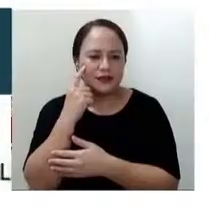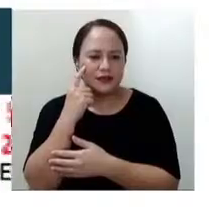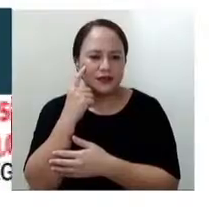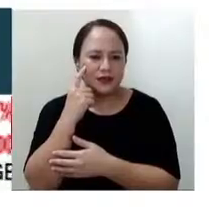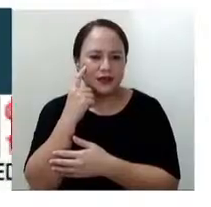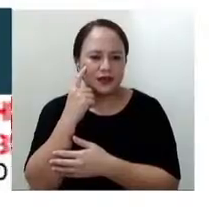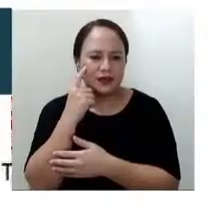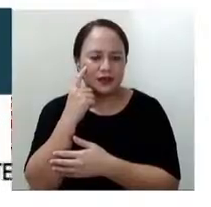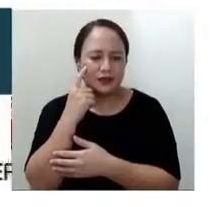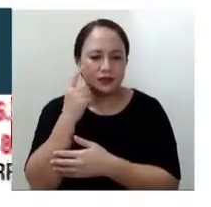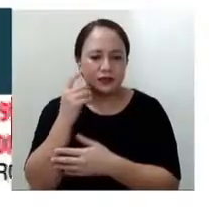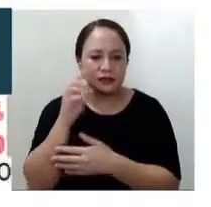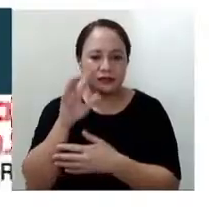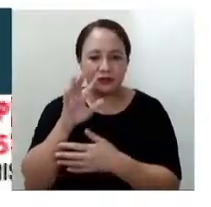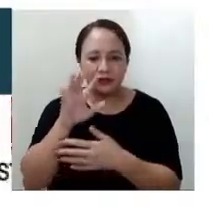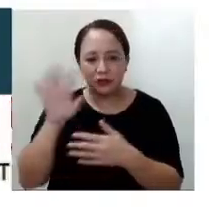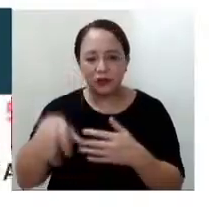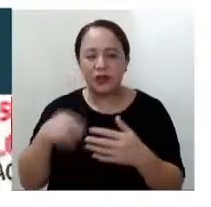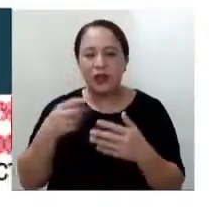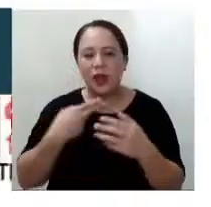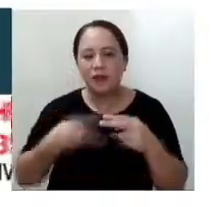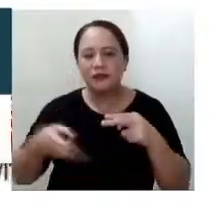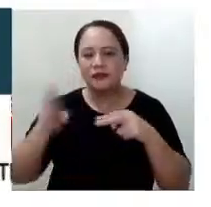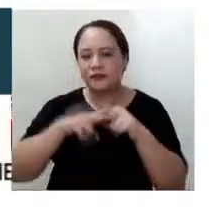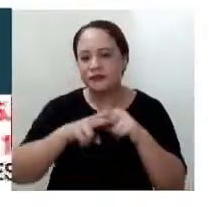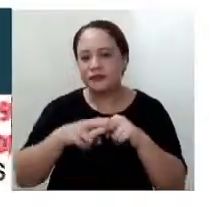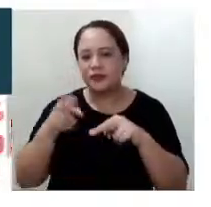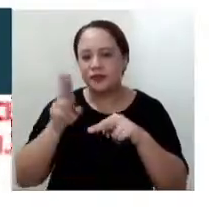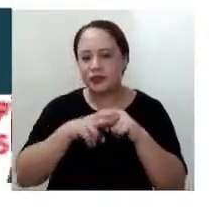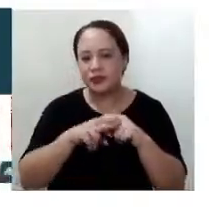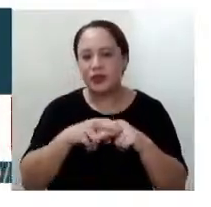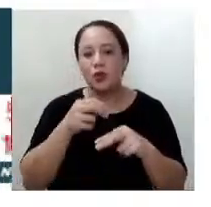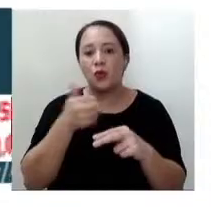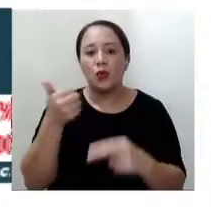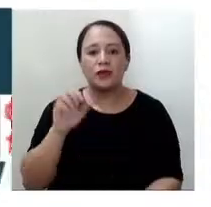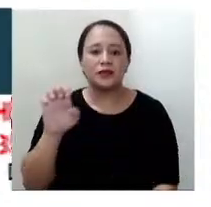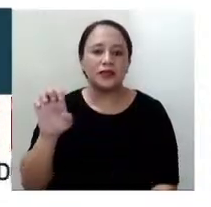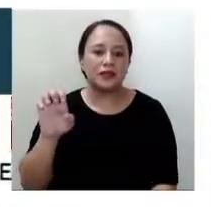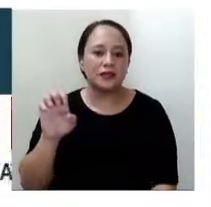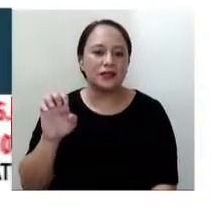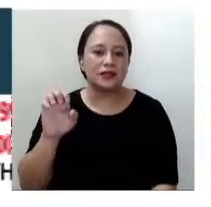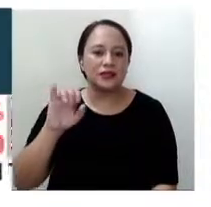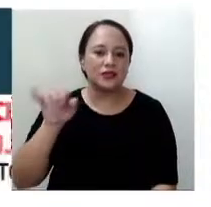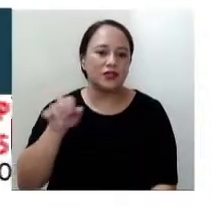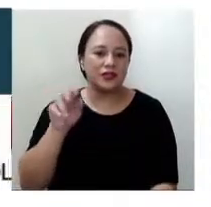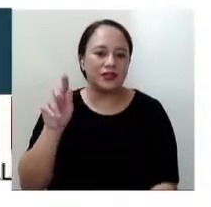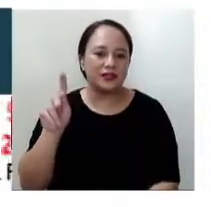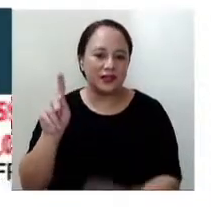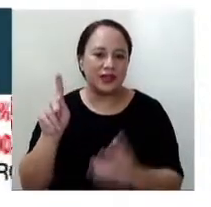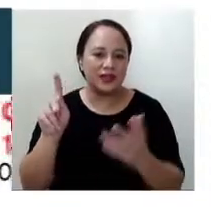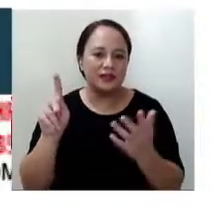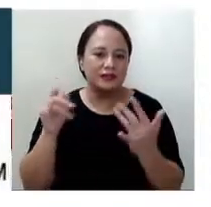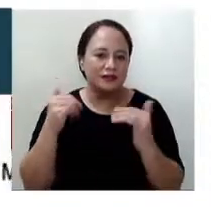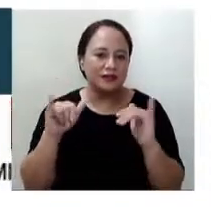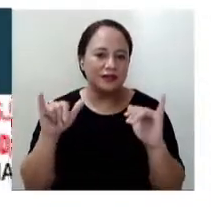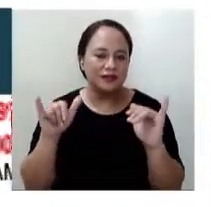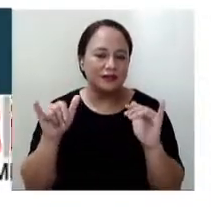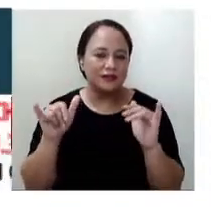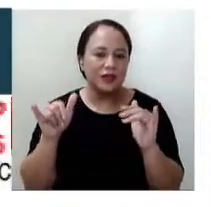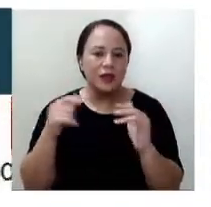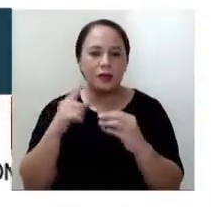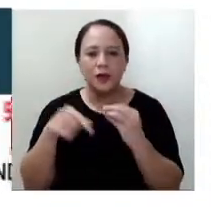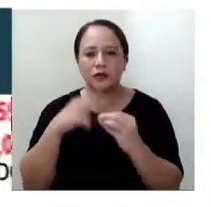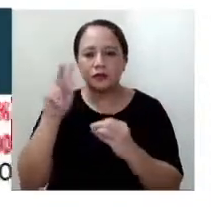overall, we've seen an increase in what are extrajudicial assassinations and killings of